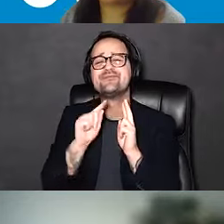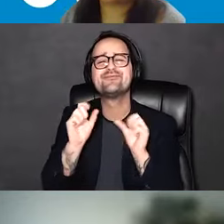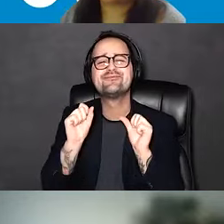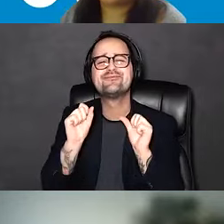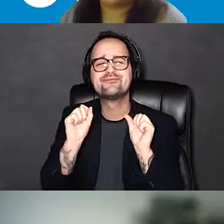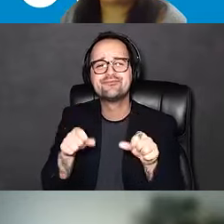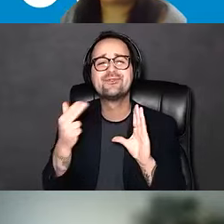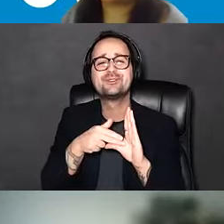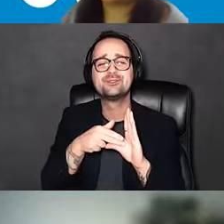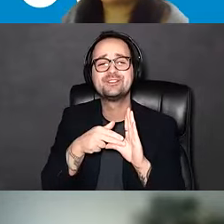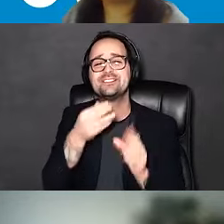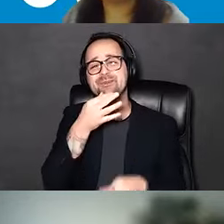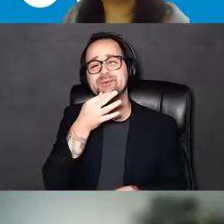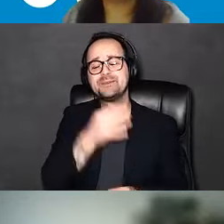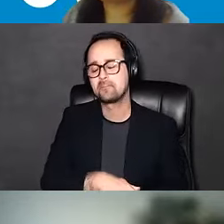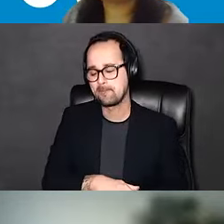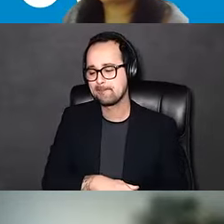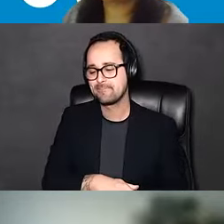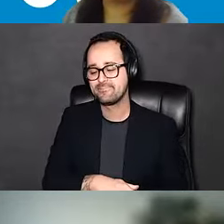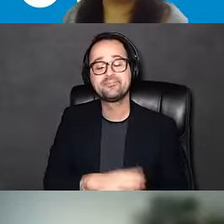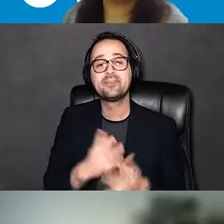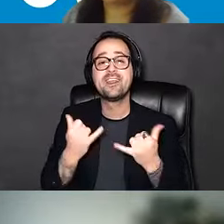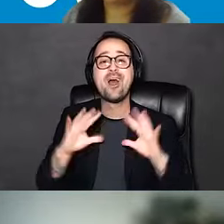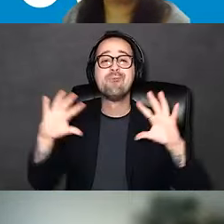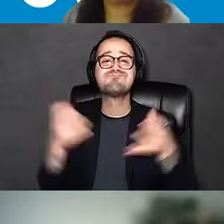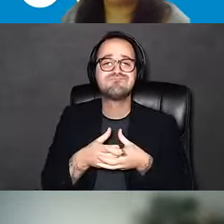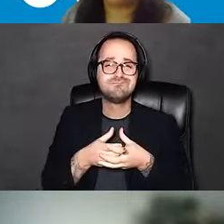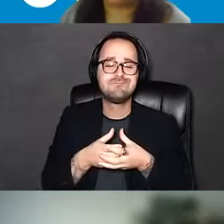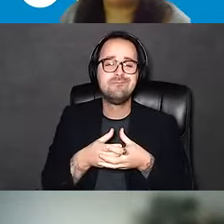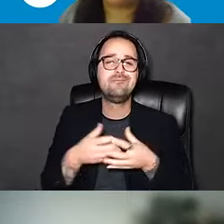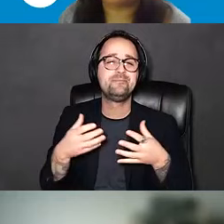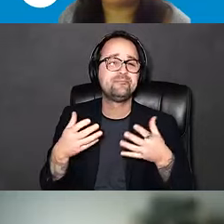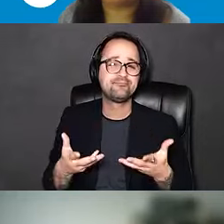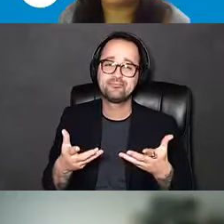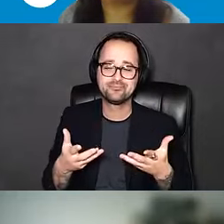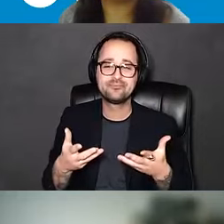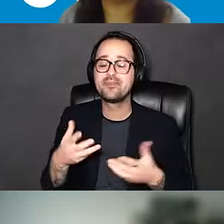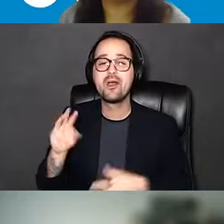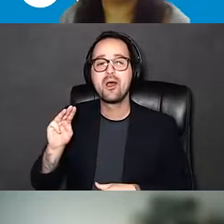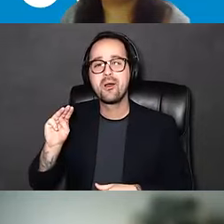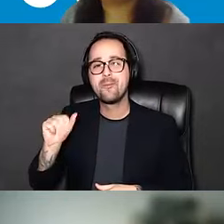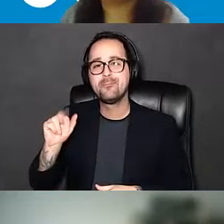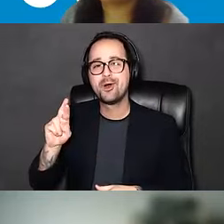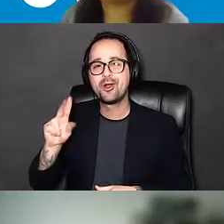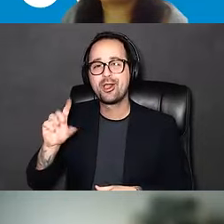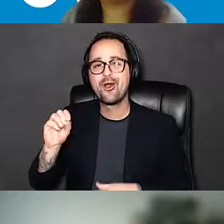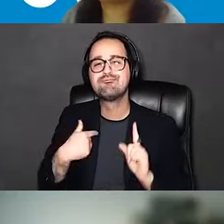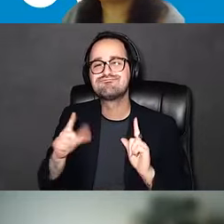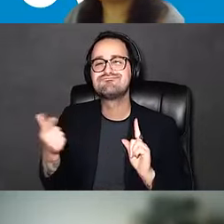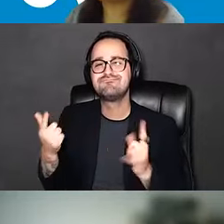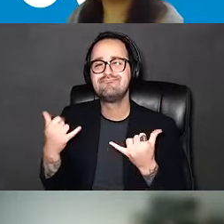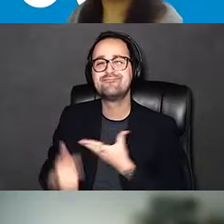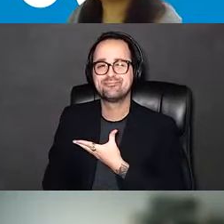few weeks. And so let us come back, and if we want to have, I'll let Marlo kind of frame